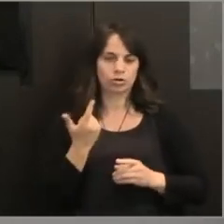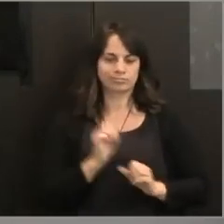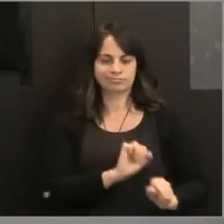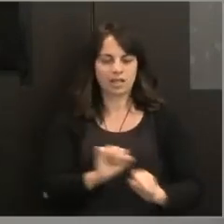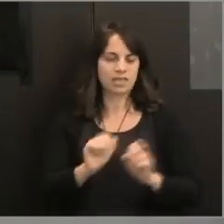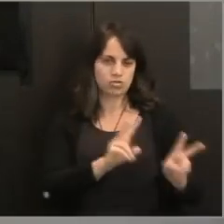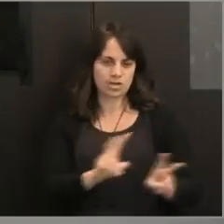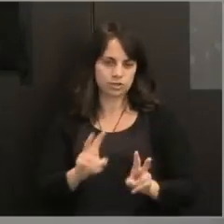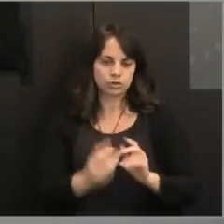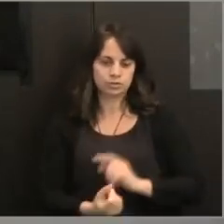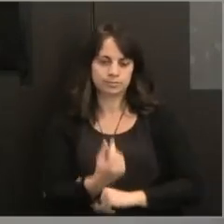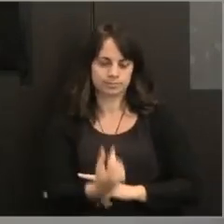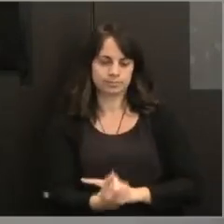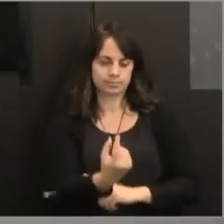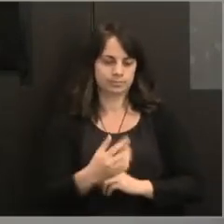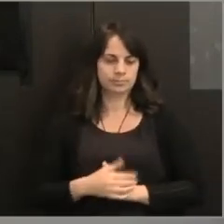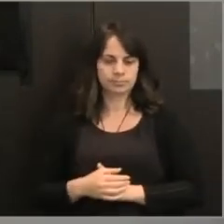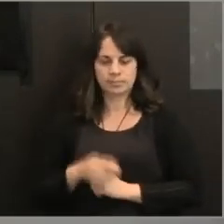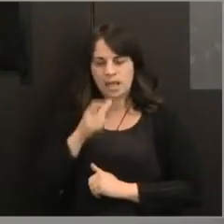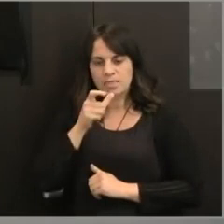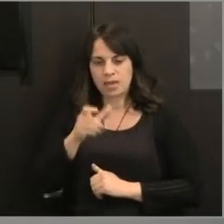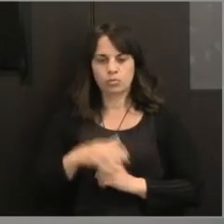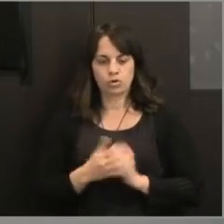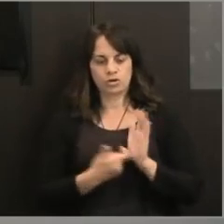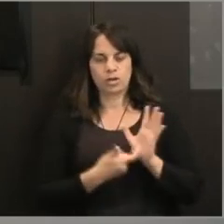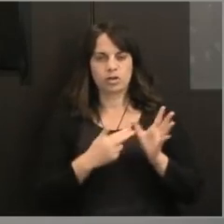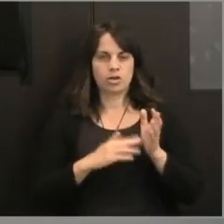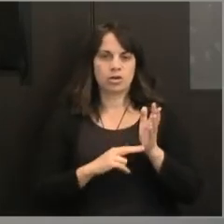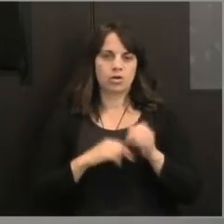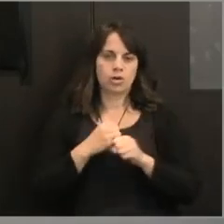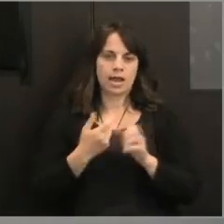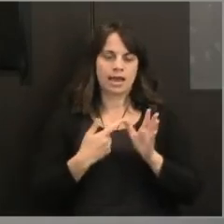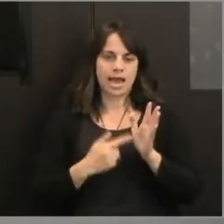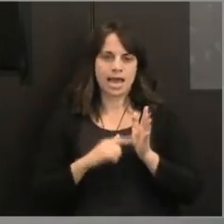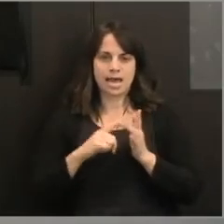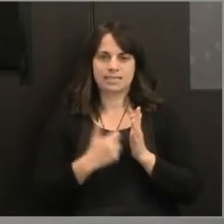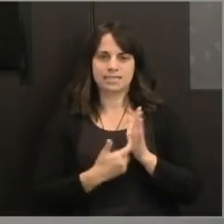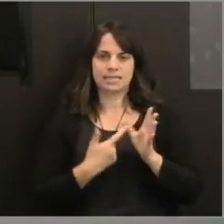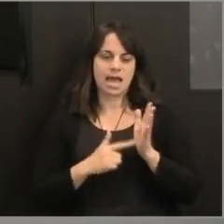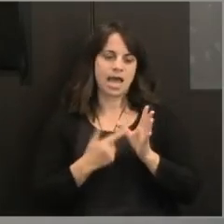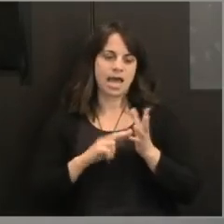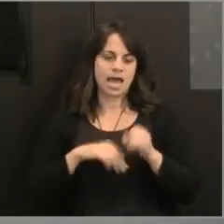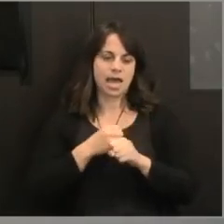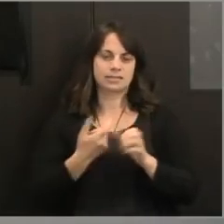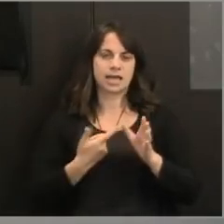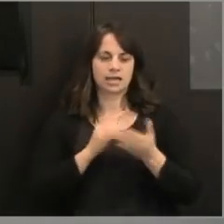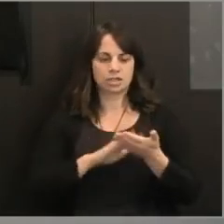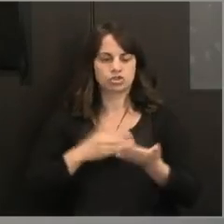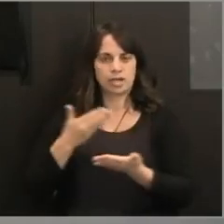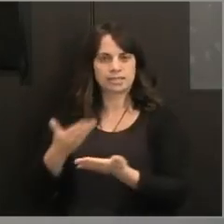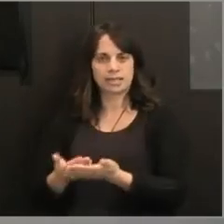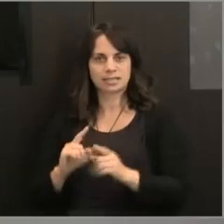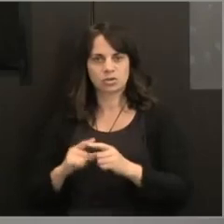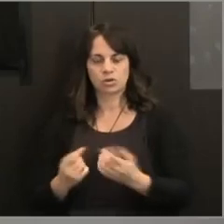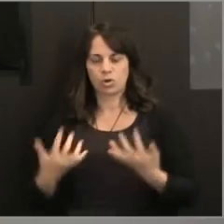have. The word rangatiratanga can literally be translated as weaving